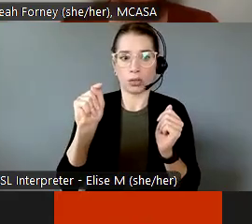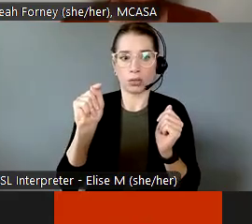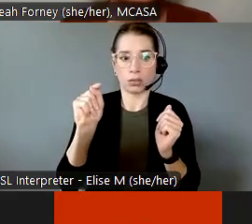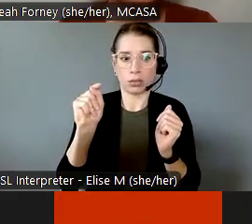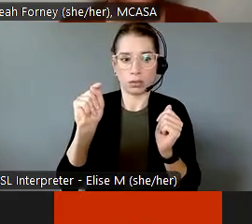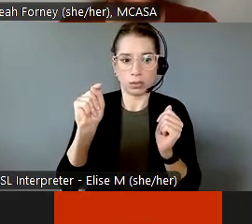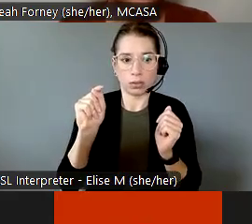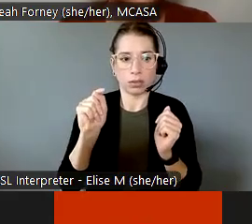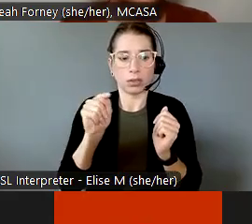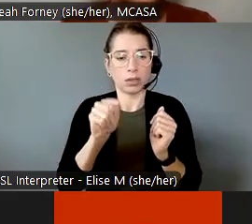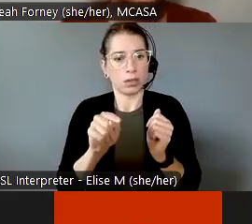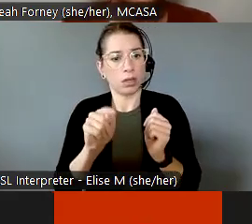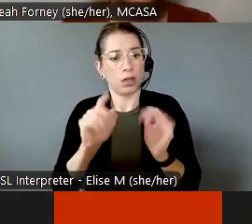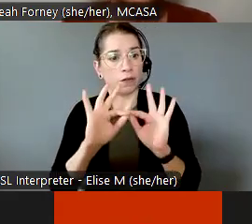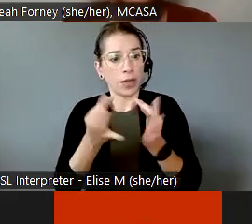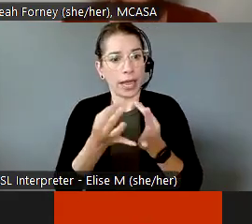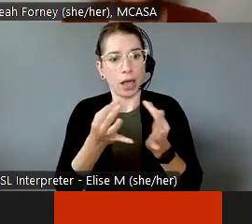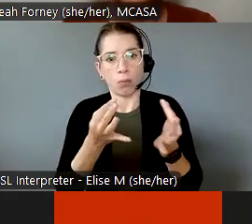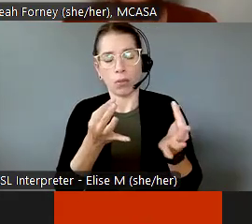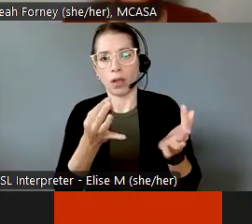family and community backlash.